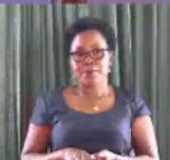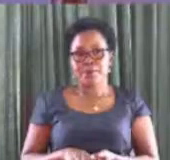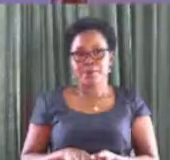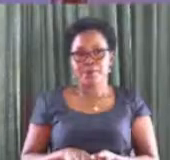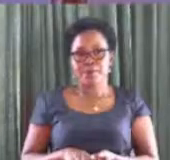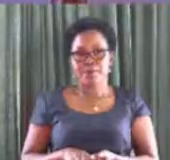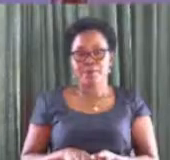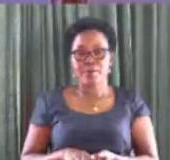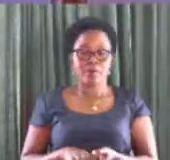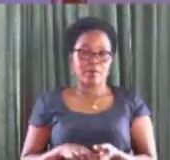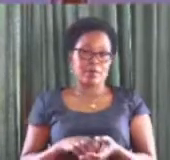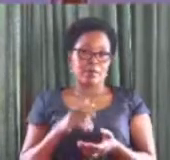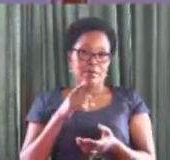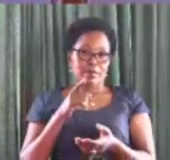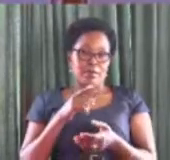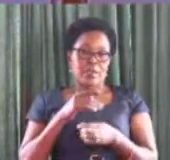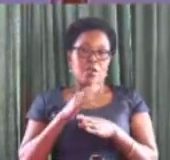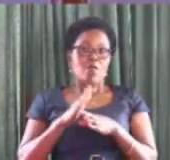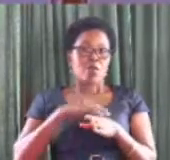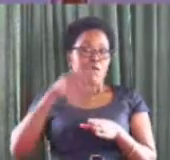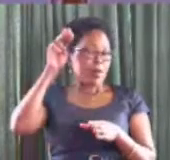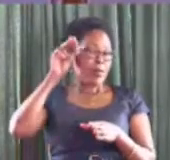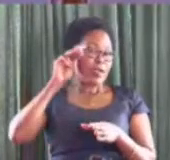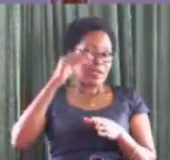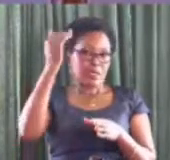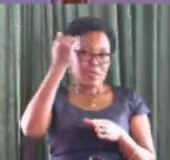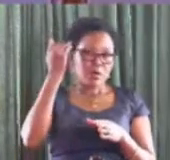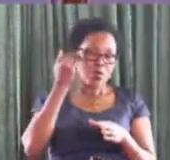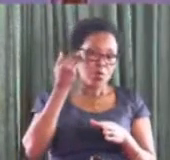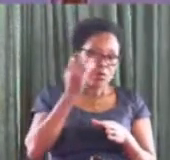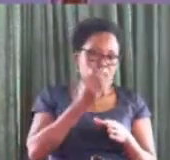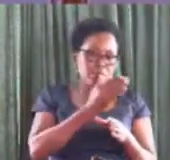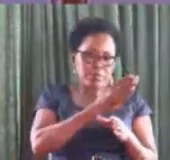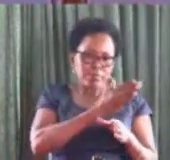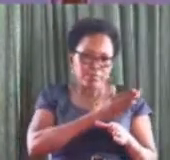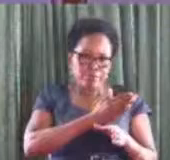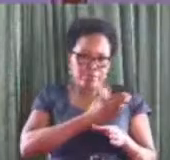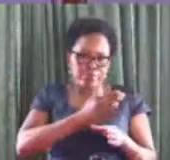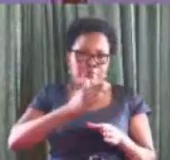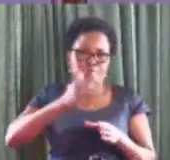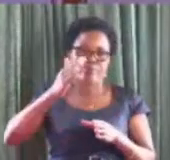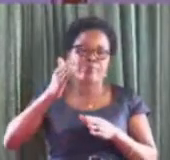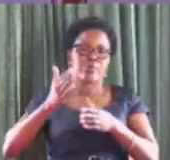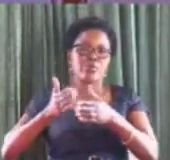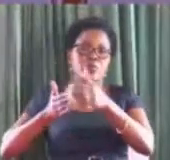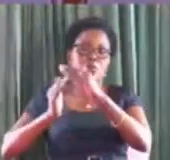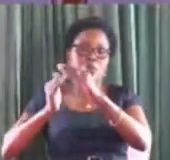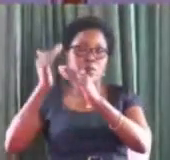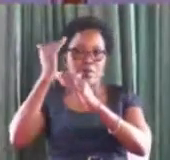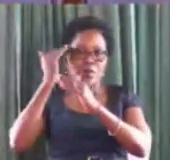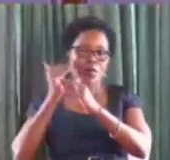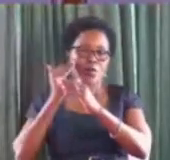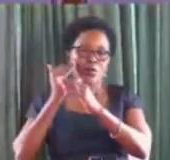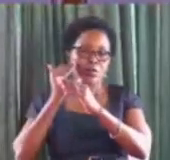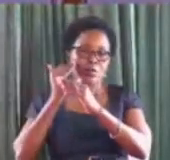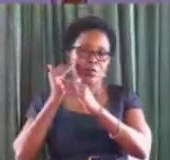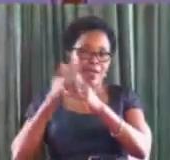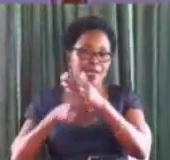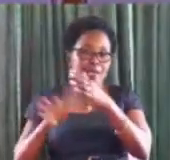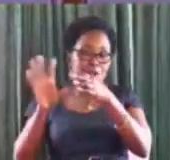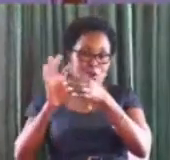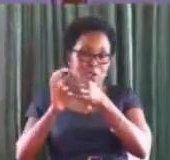From the magistrates' courts all the way to the Supreme Court with regard to presidential elections, there